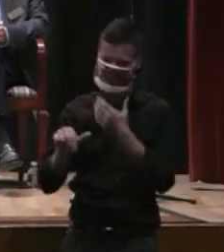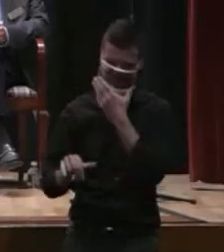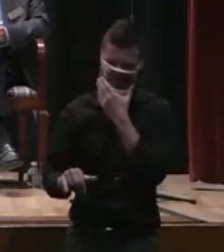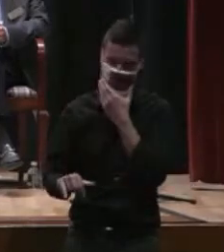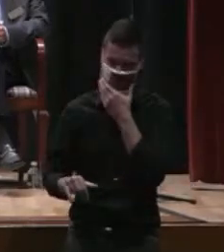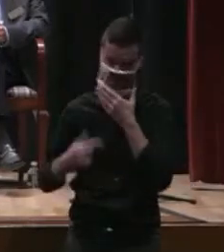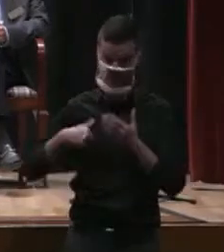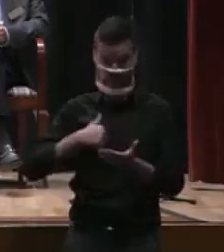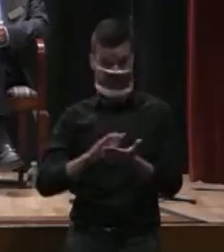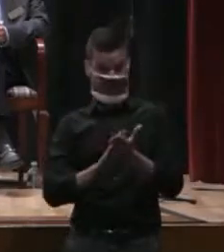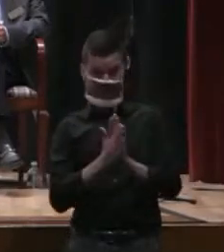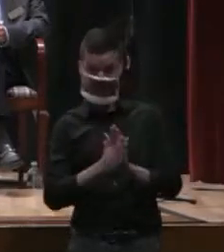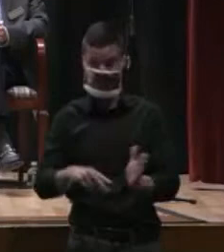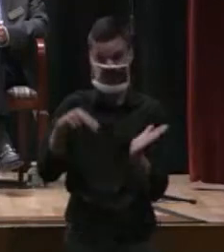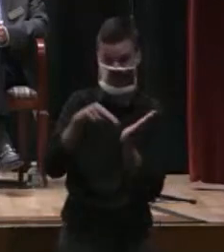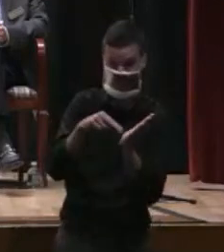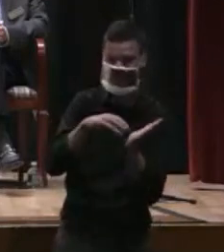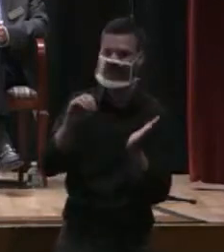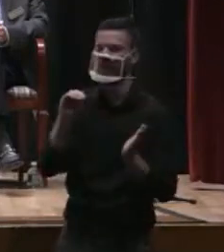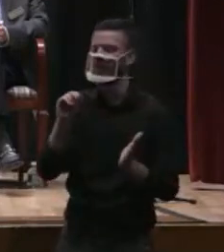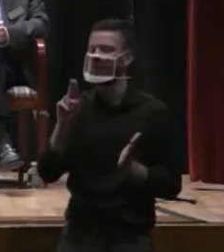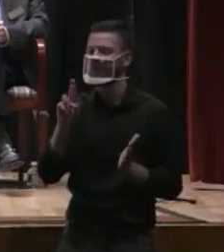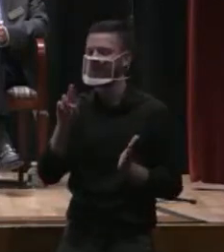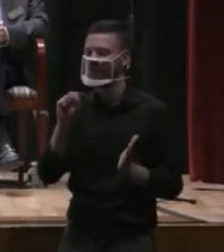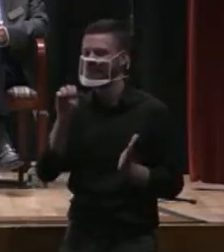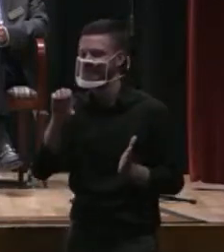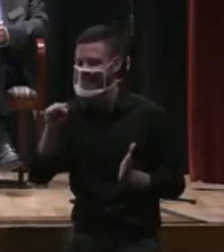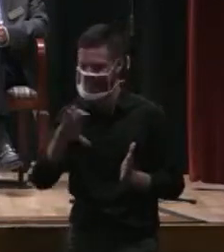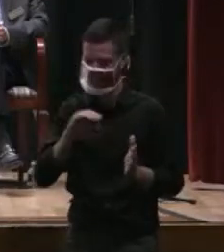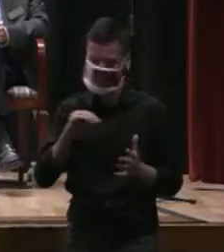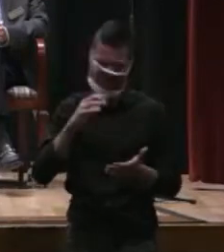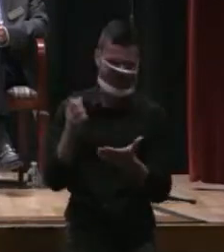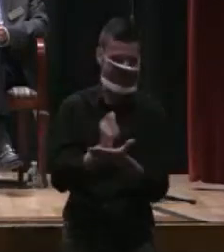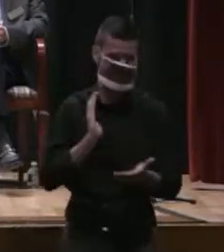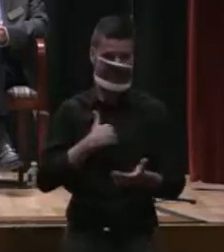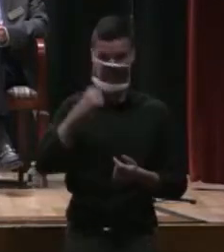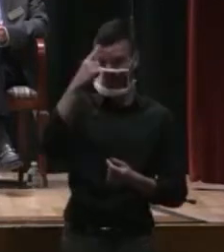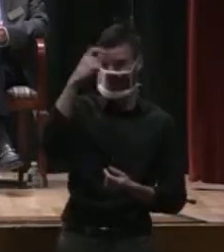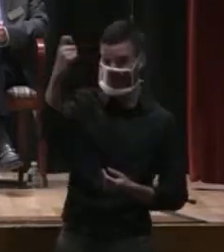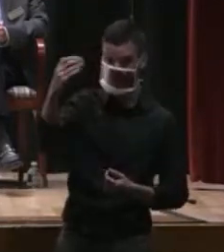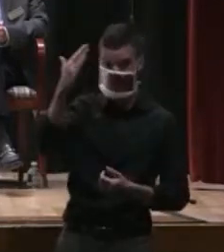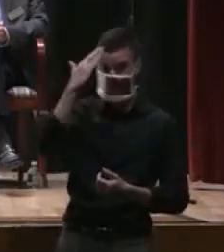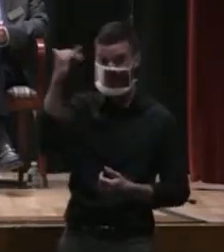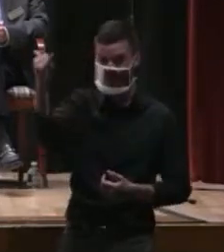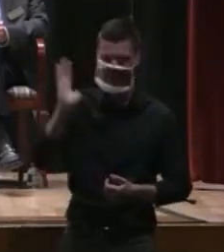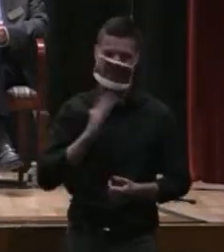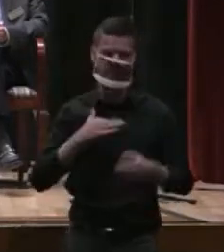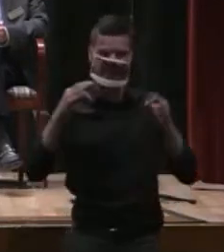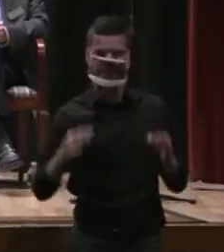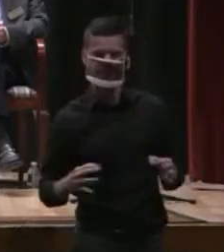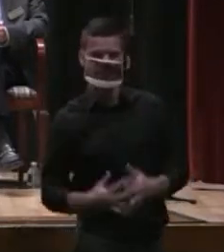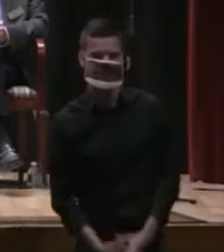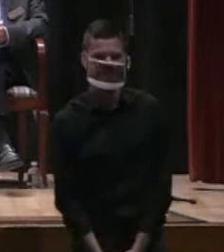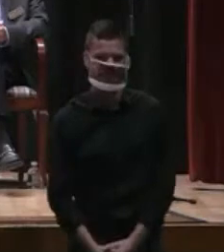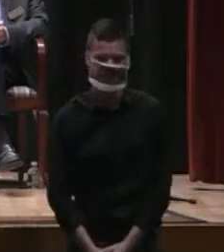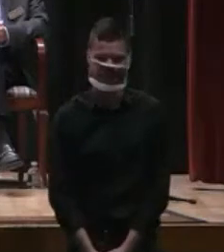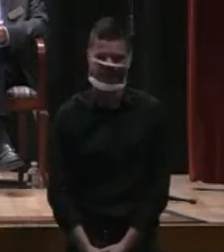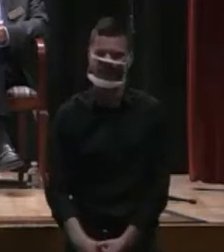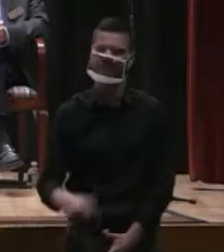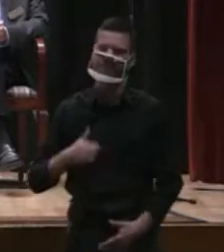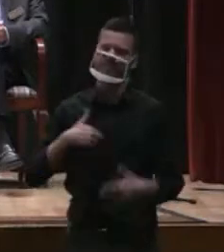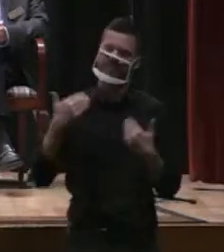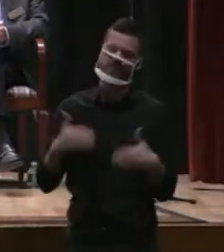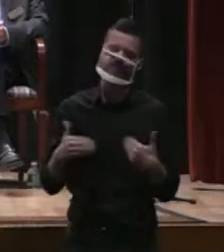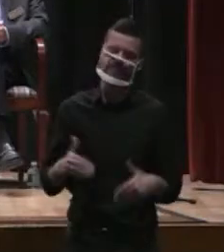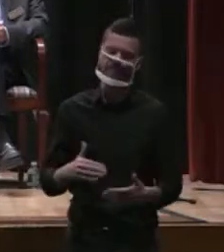will become nurses and nurses, and we will achieve our dreams, all because we made a decision. I want to extend a